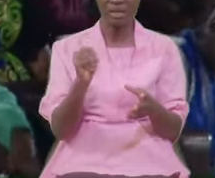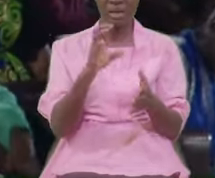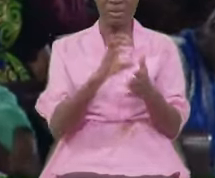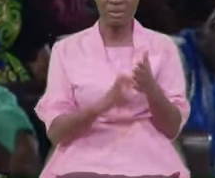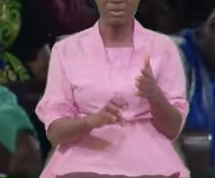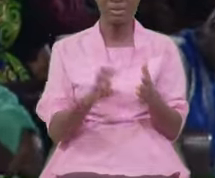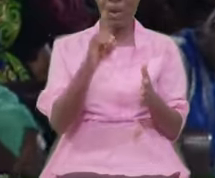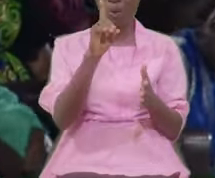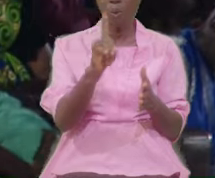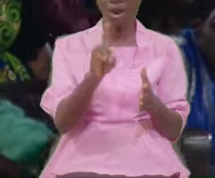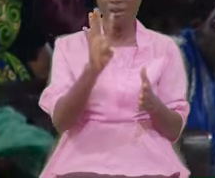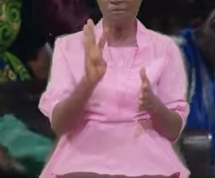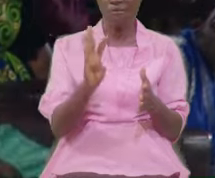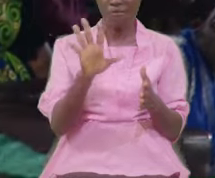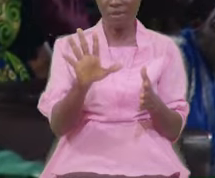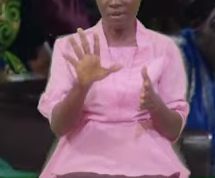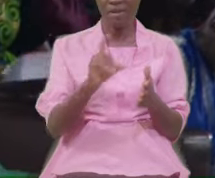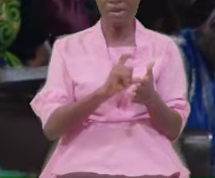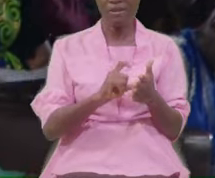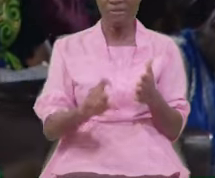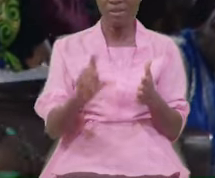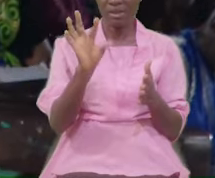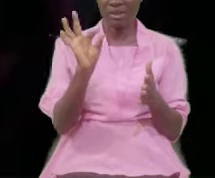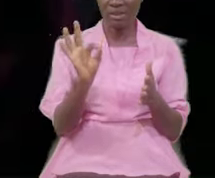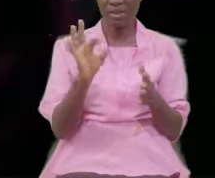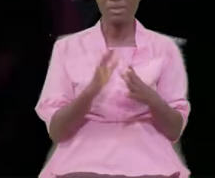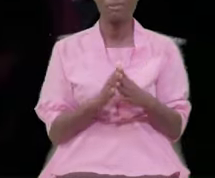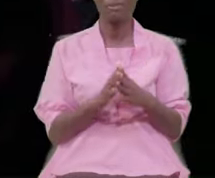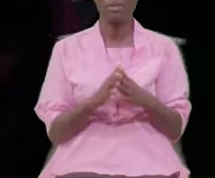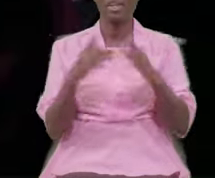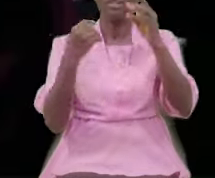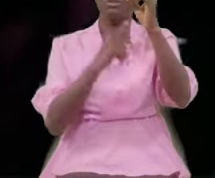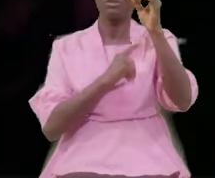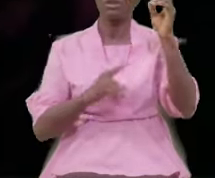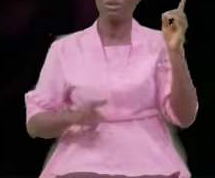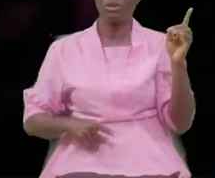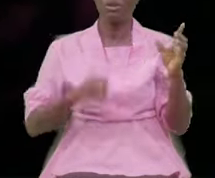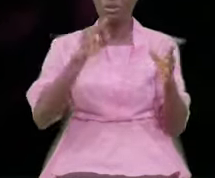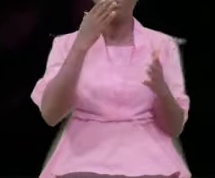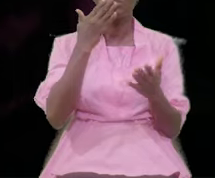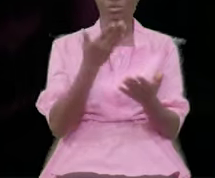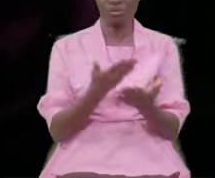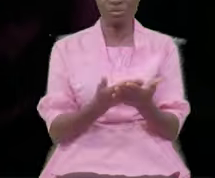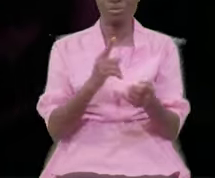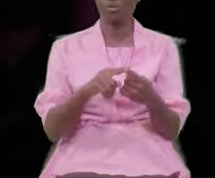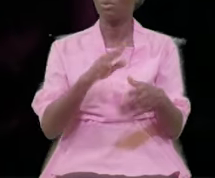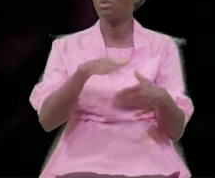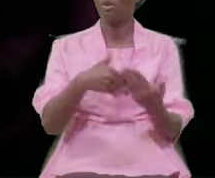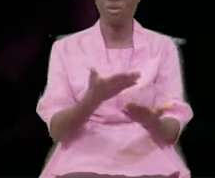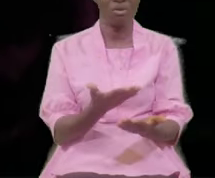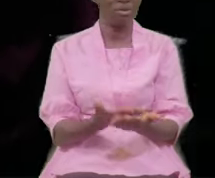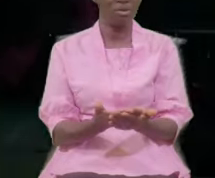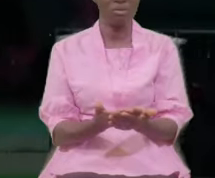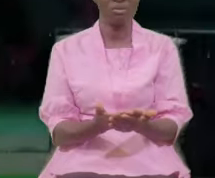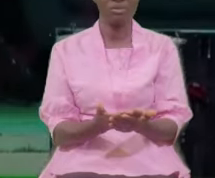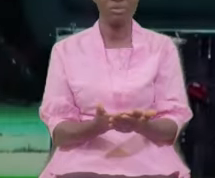1455 reading from ver 9 The Lord is good to all Ang ginoo maayos sa tanan